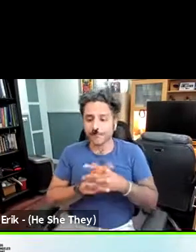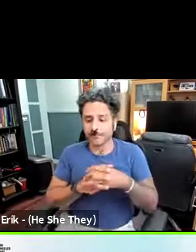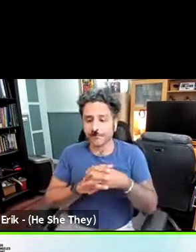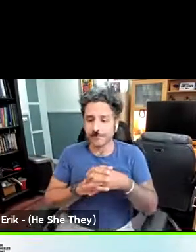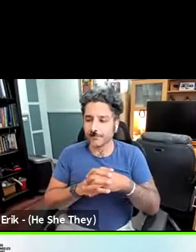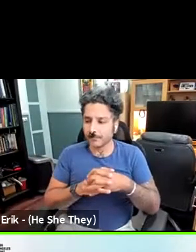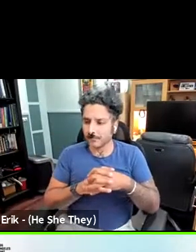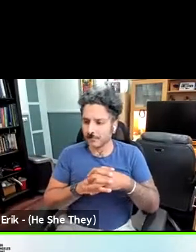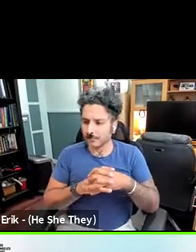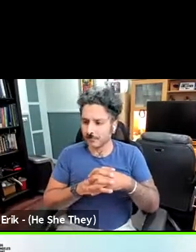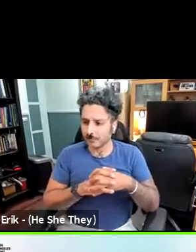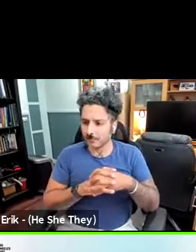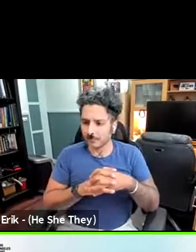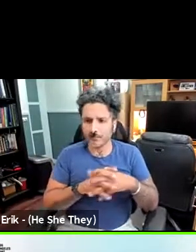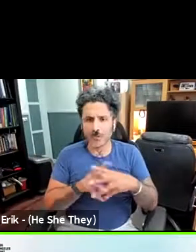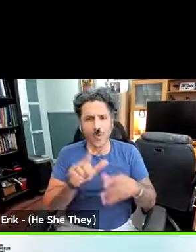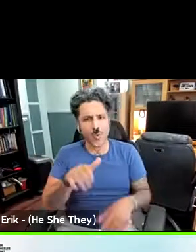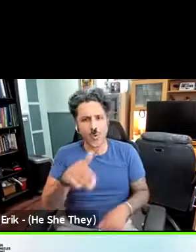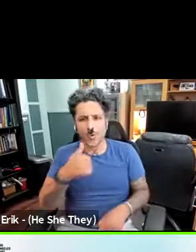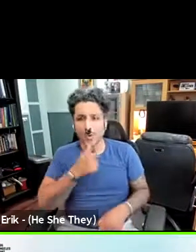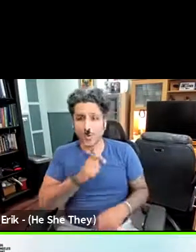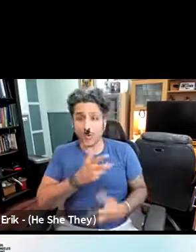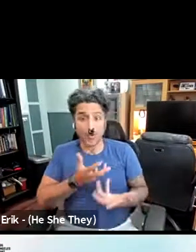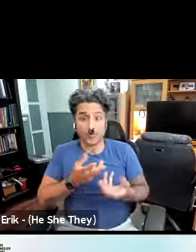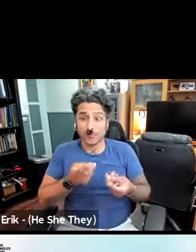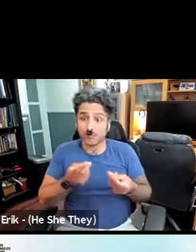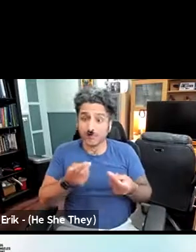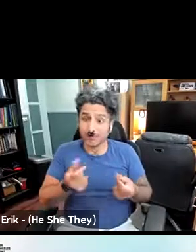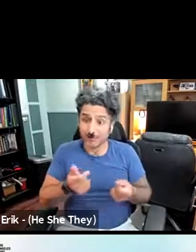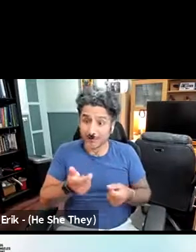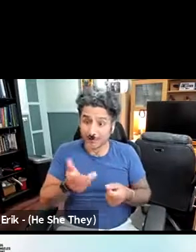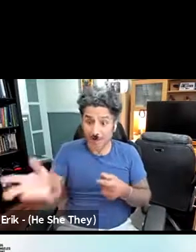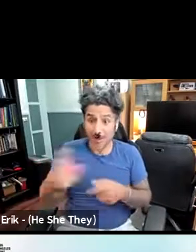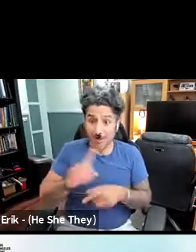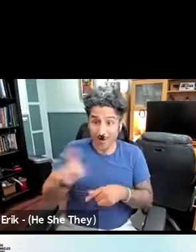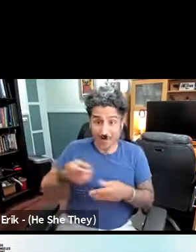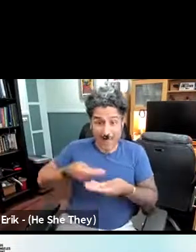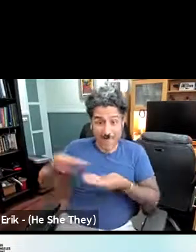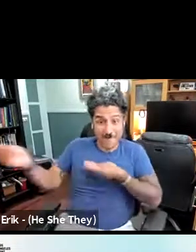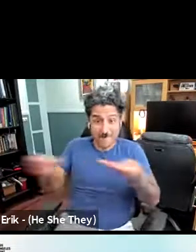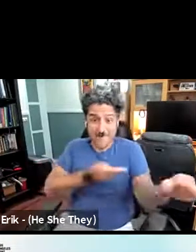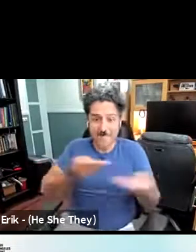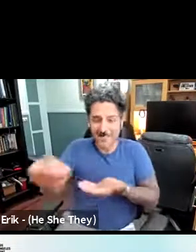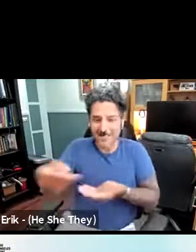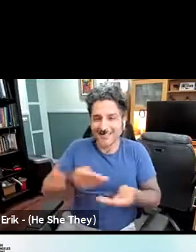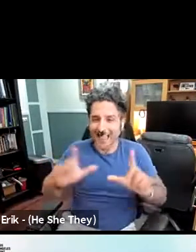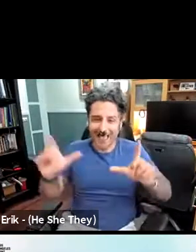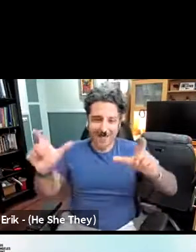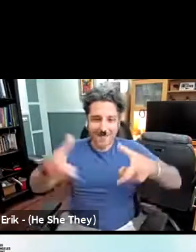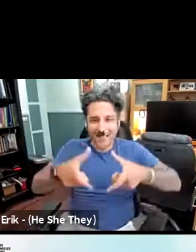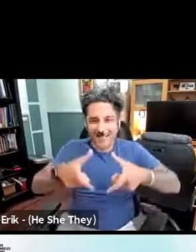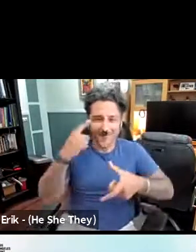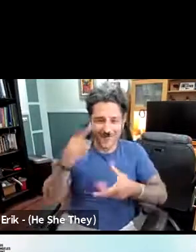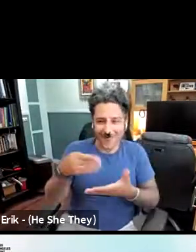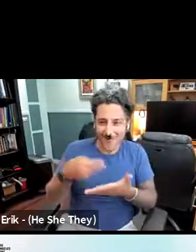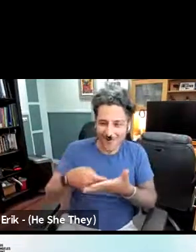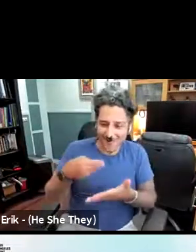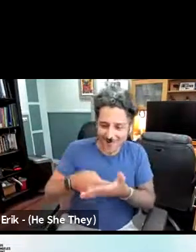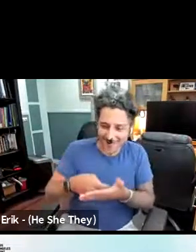Right, you took it all the way in, man. Can we get ready to pass that plate? I say. We are passing that plate on